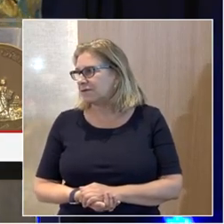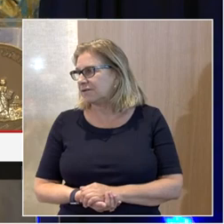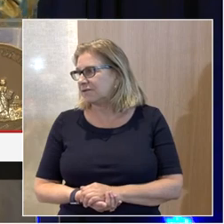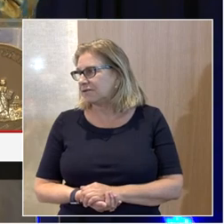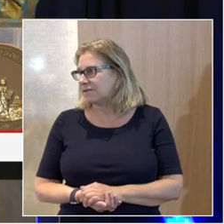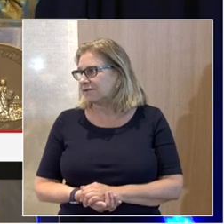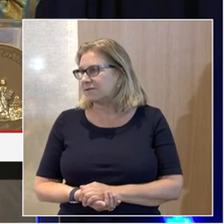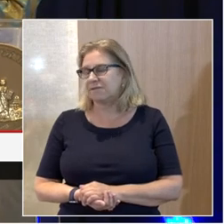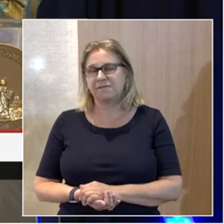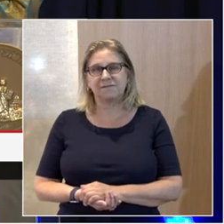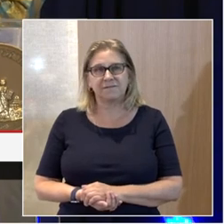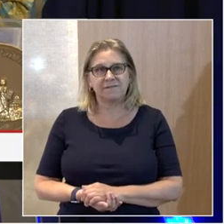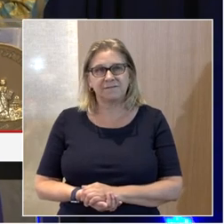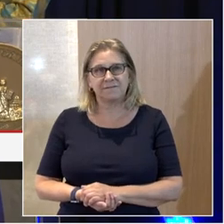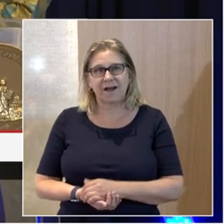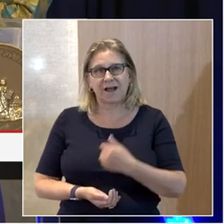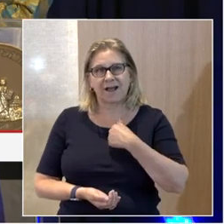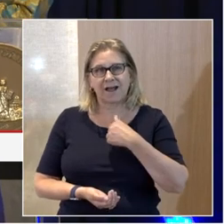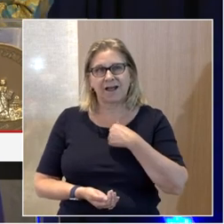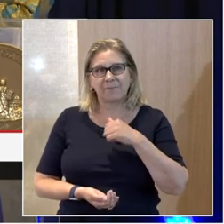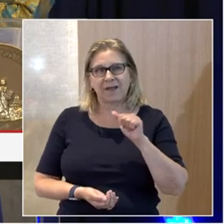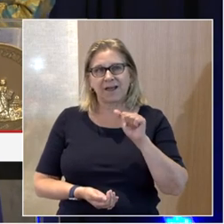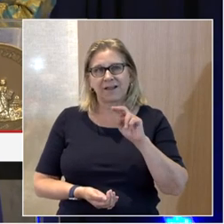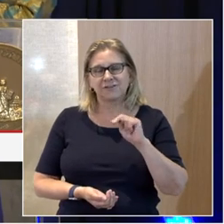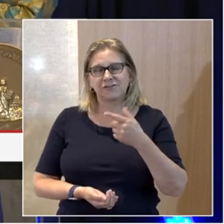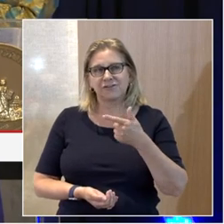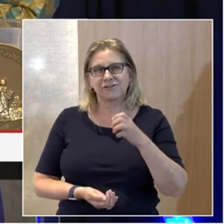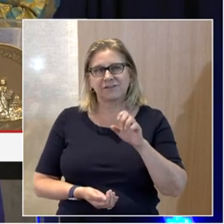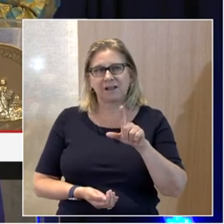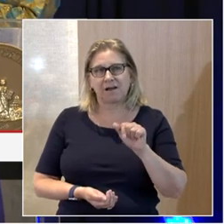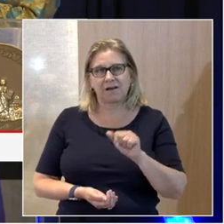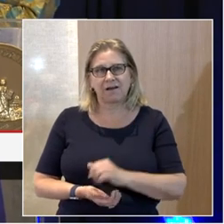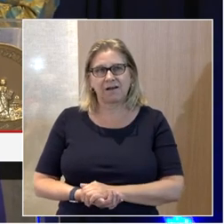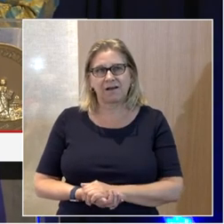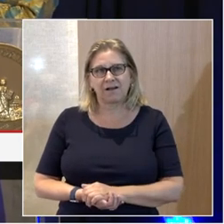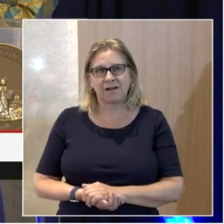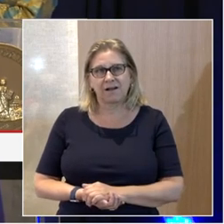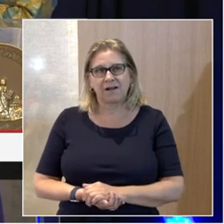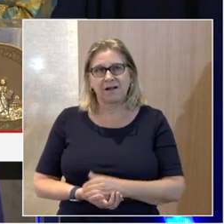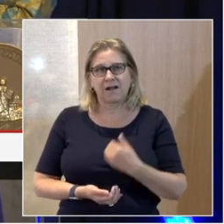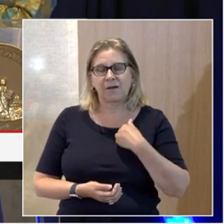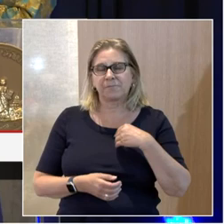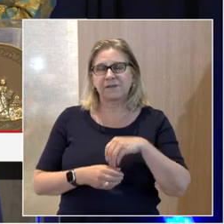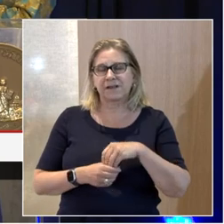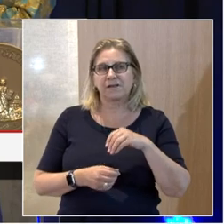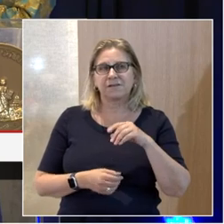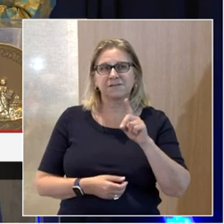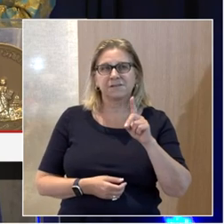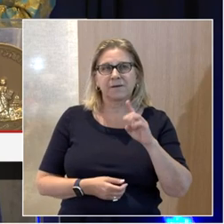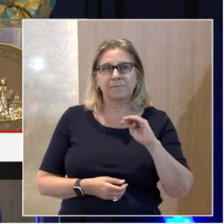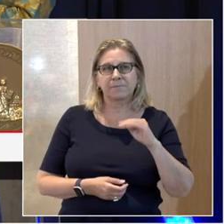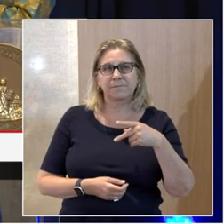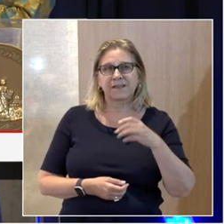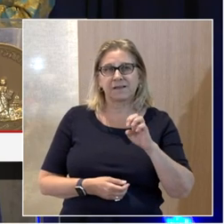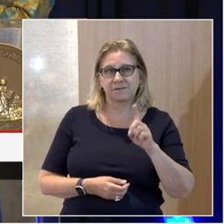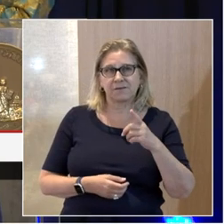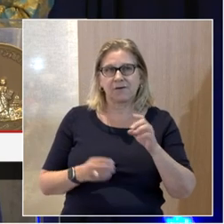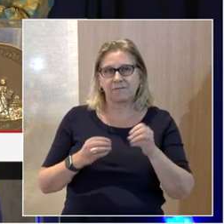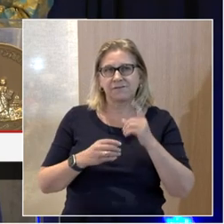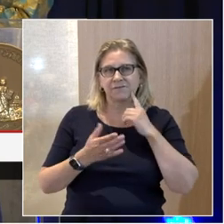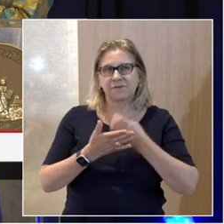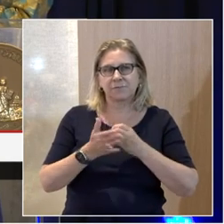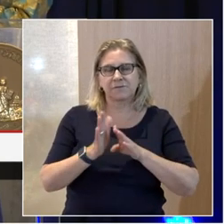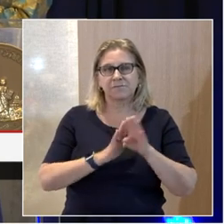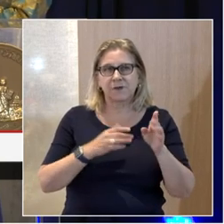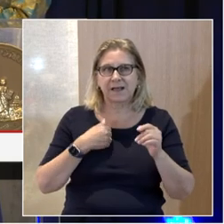Sorry, Angelica from the Office of Deputy Mayor for Planning Economic Development. If we're talking about child care centers, I definitely think it has to be more affordable child care